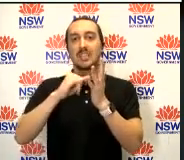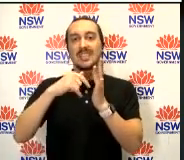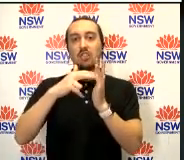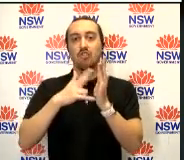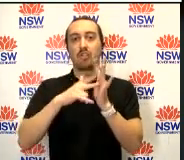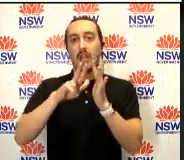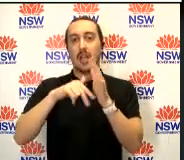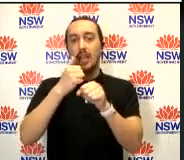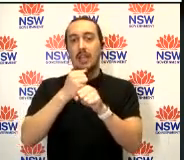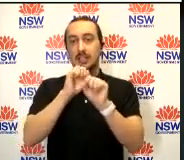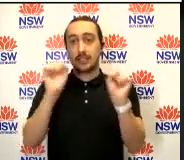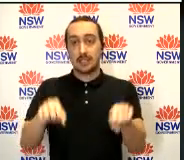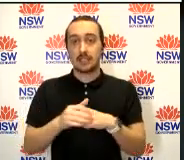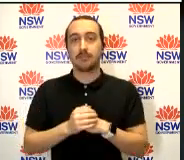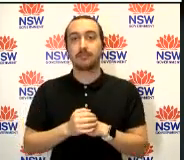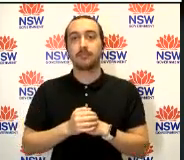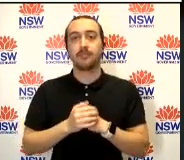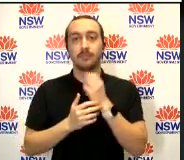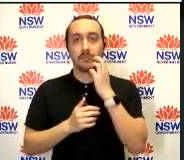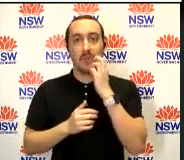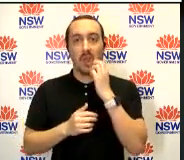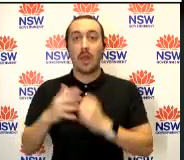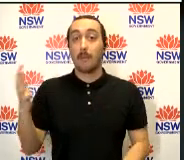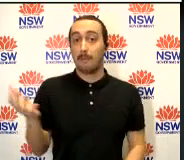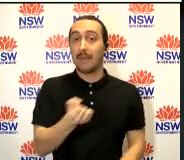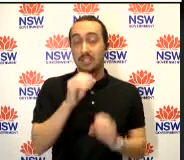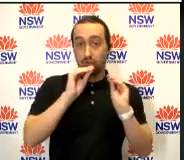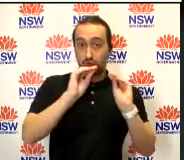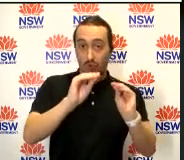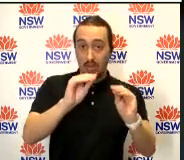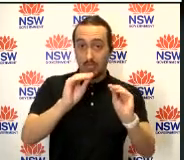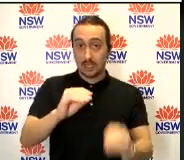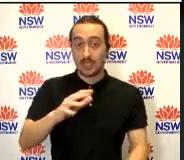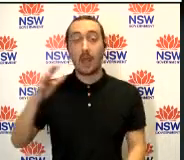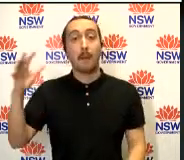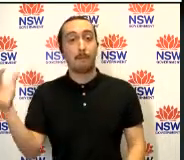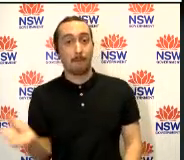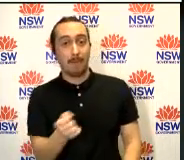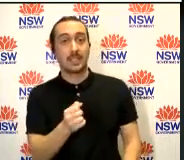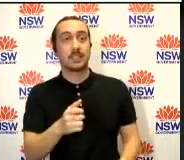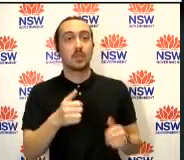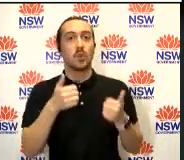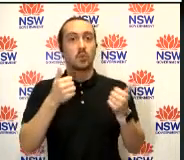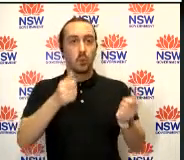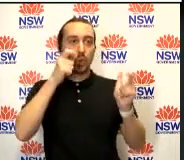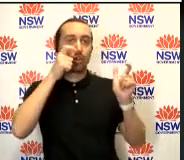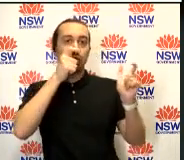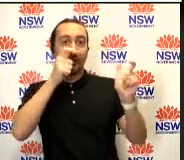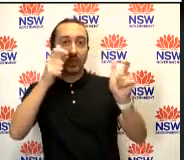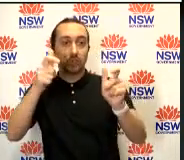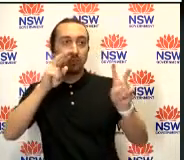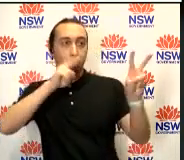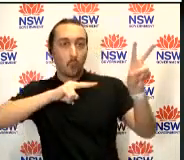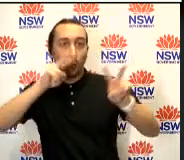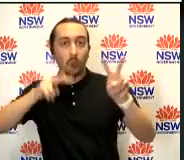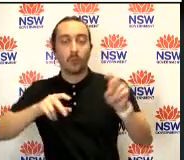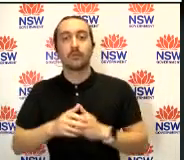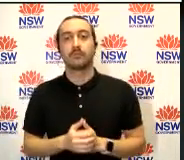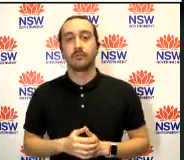trained, must provide adequate supervision, you must ensure equipment is regularly